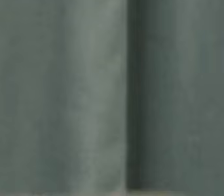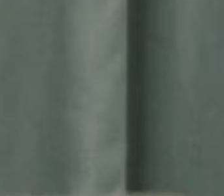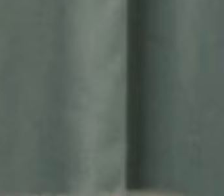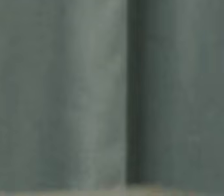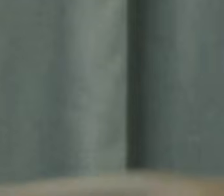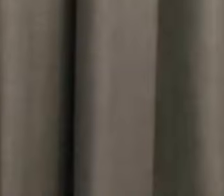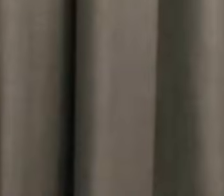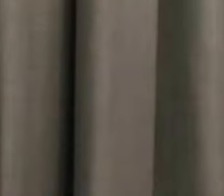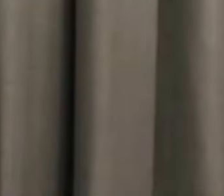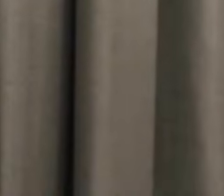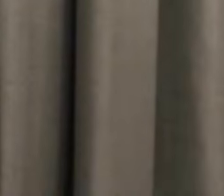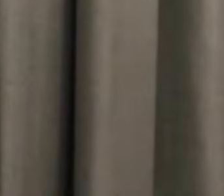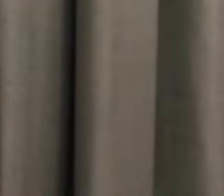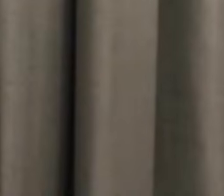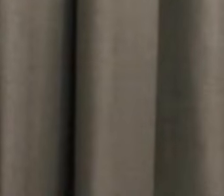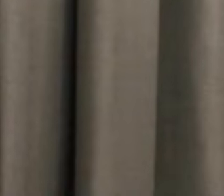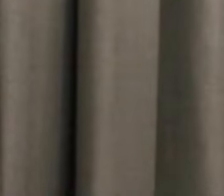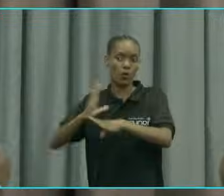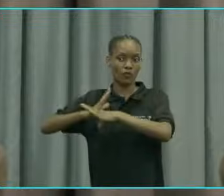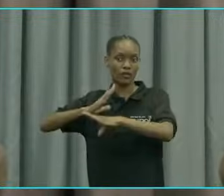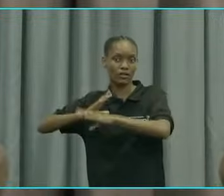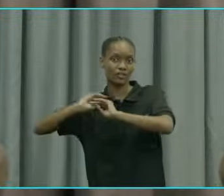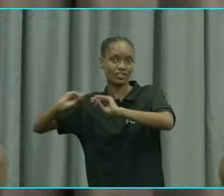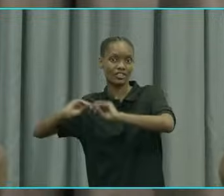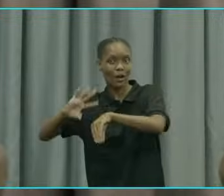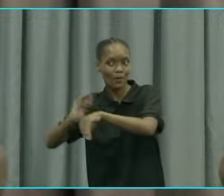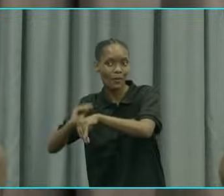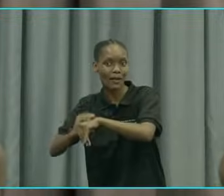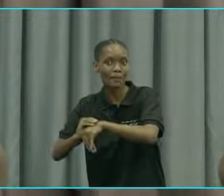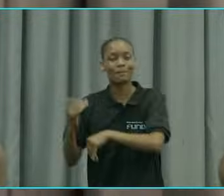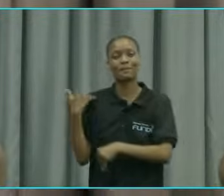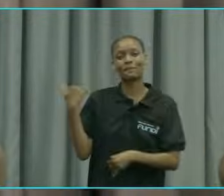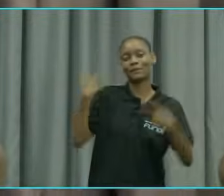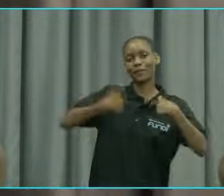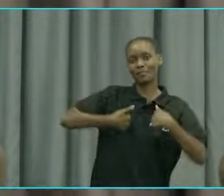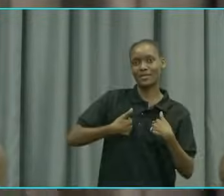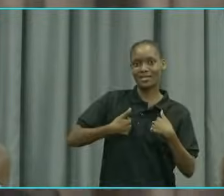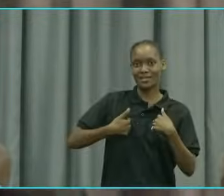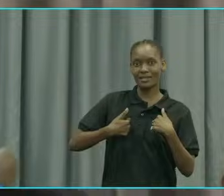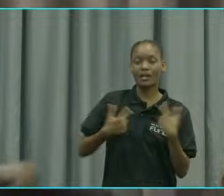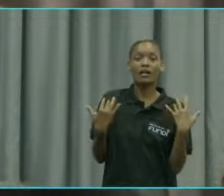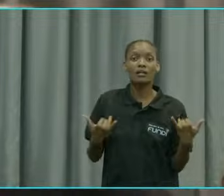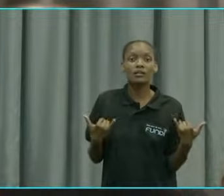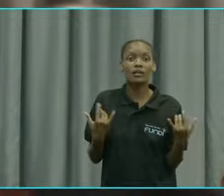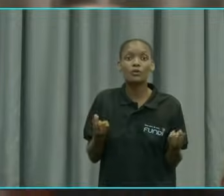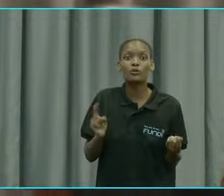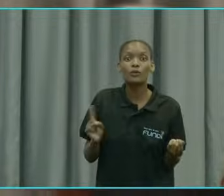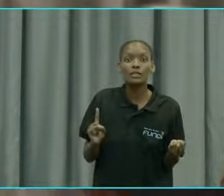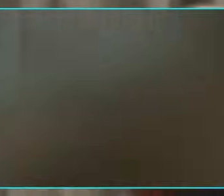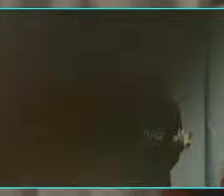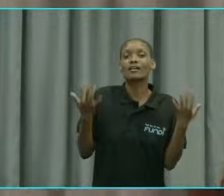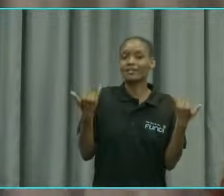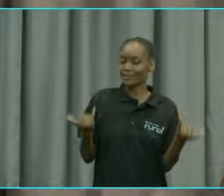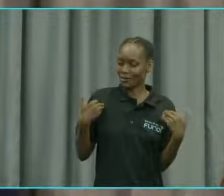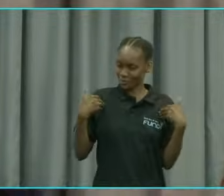numbers in vocational education, come to me. What have we done now? We are now beginning